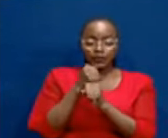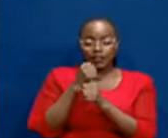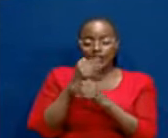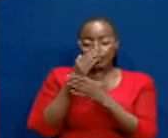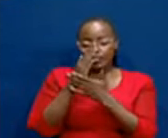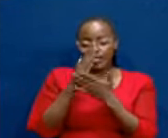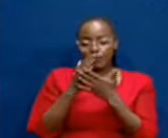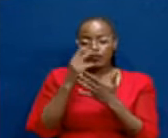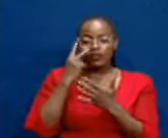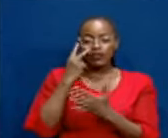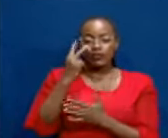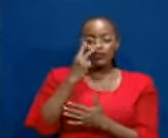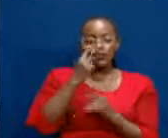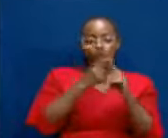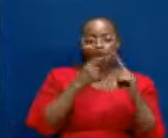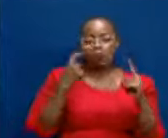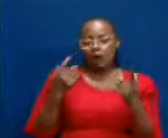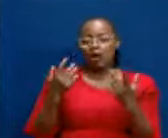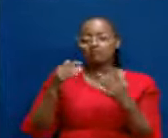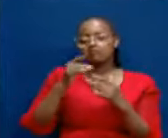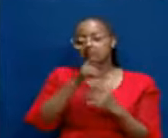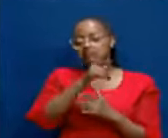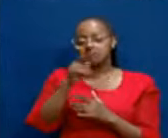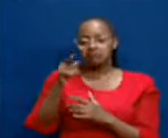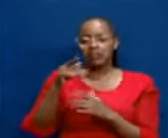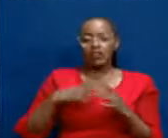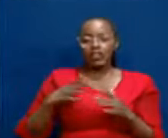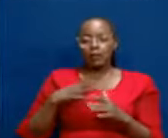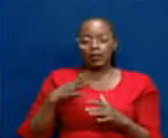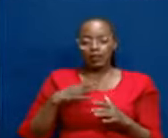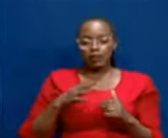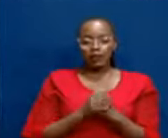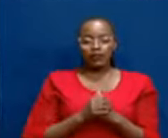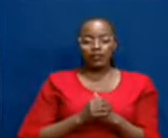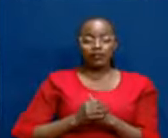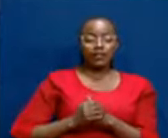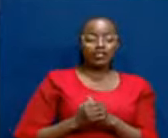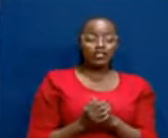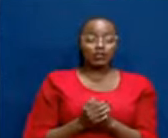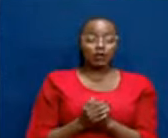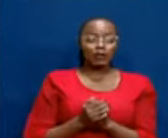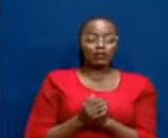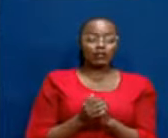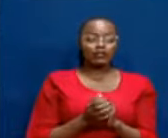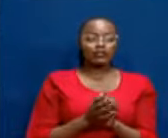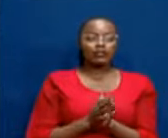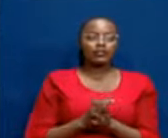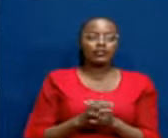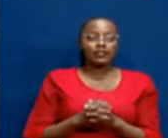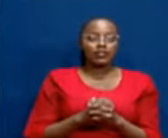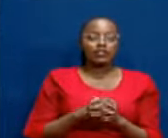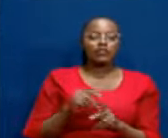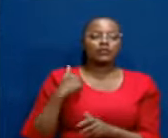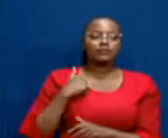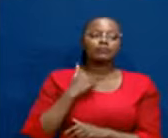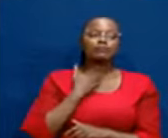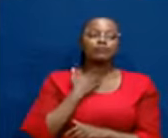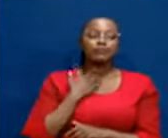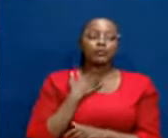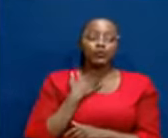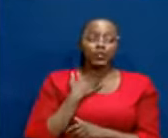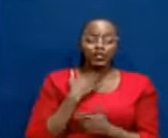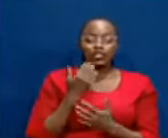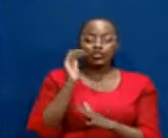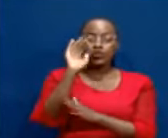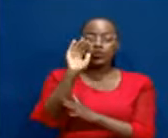from the our town hall session. What are your thoughts? Thank you very much. First of all, I want to